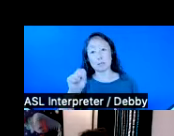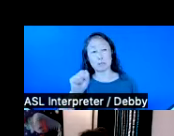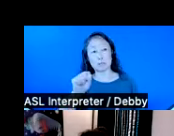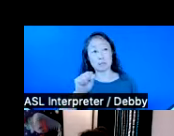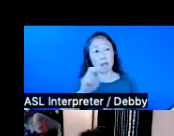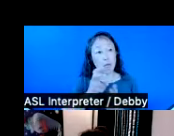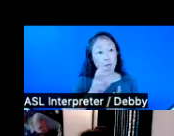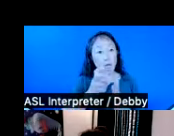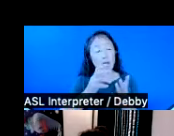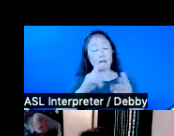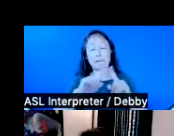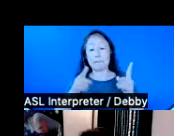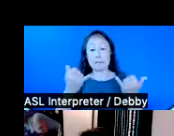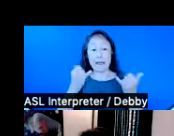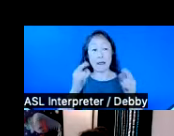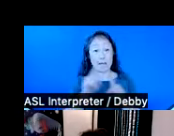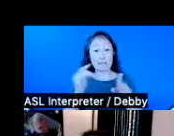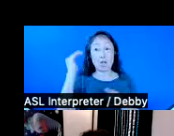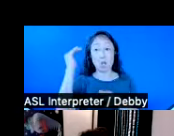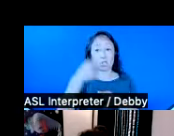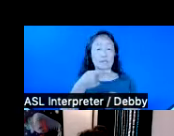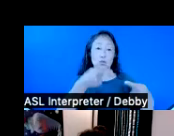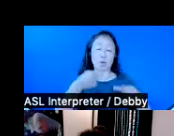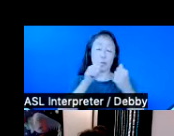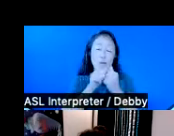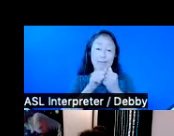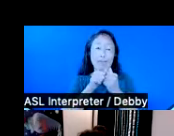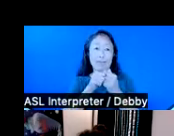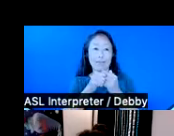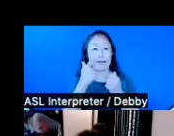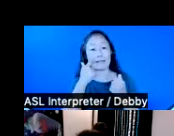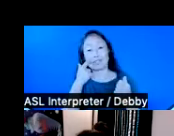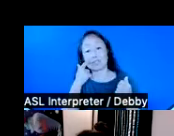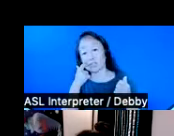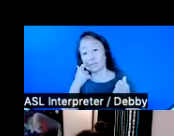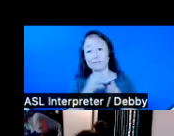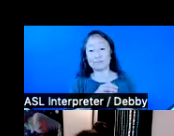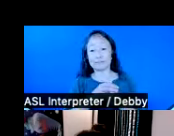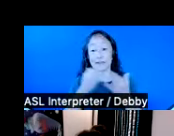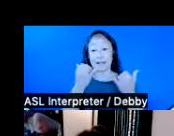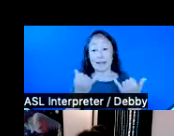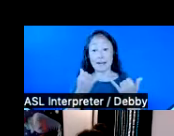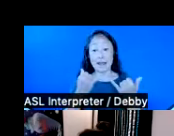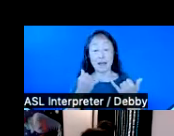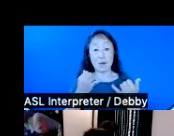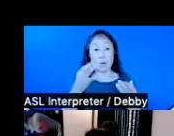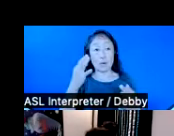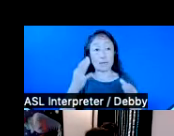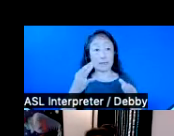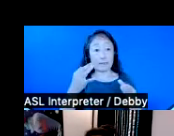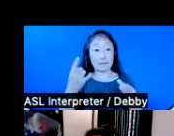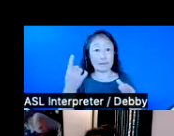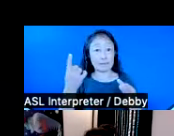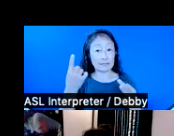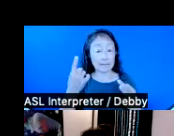fighting with the addiction. But now when somebody does something that's wrong with her, sexual assault, she